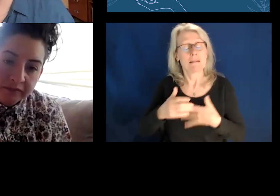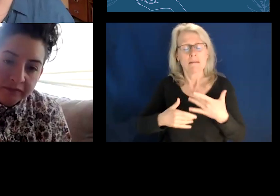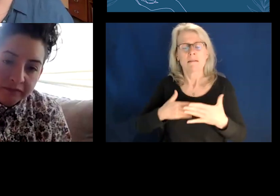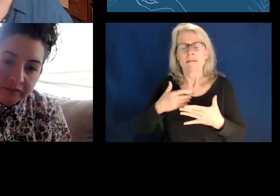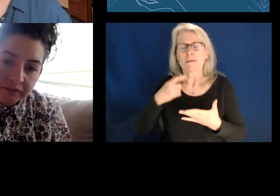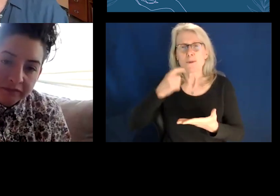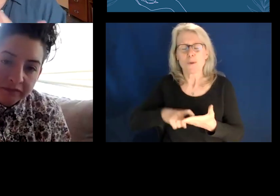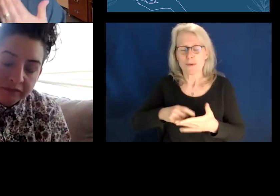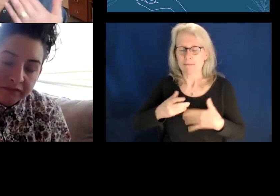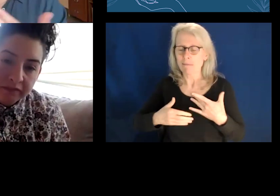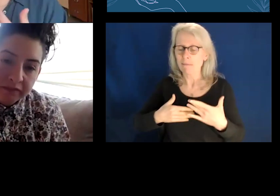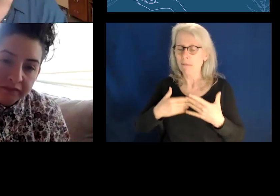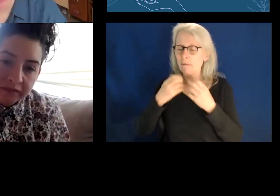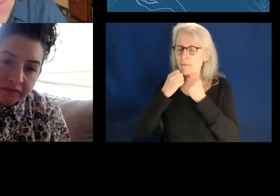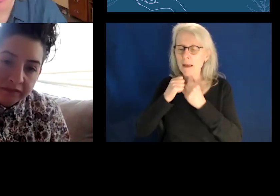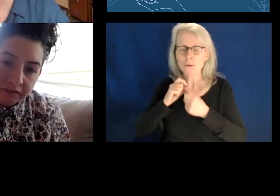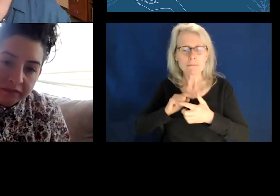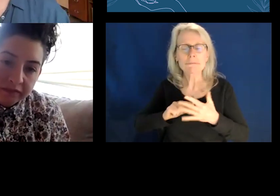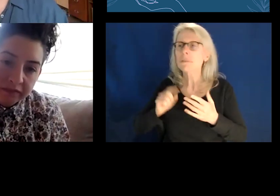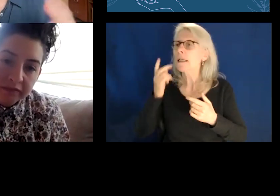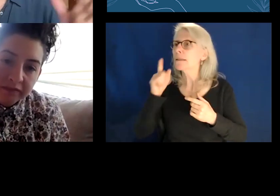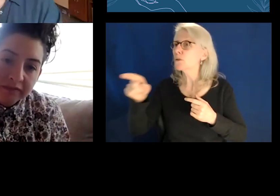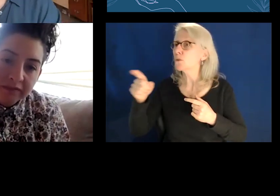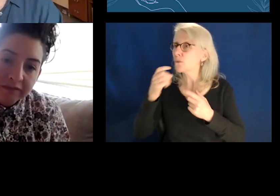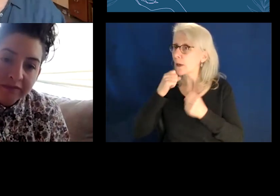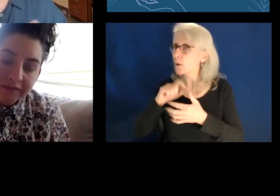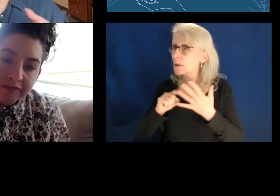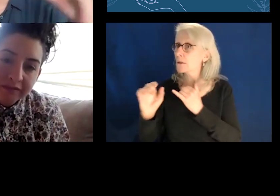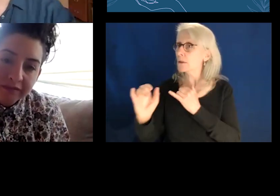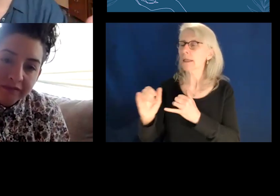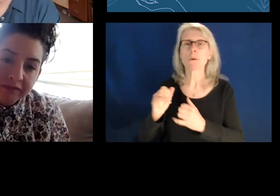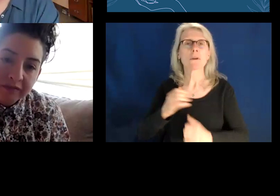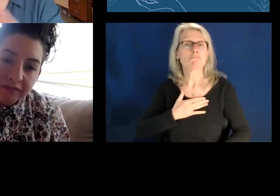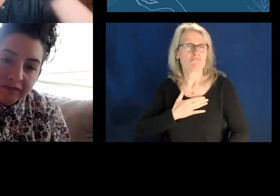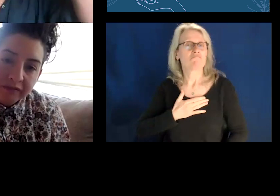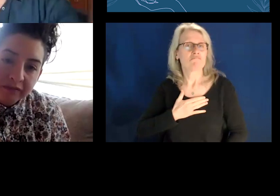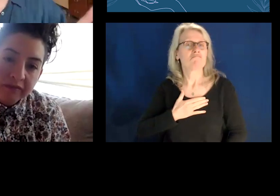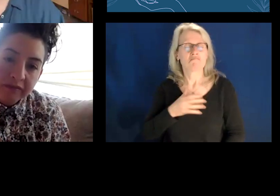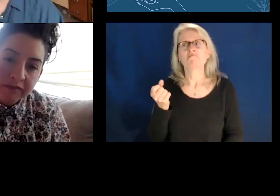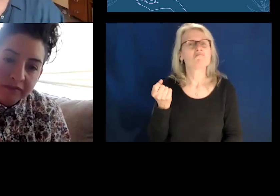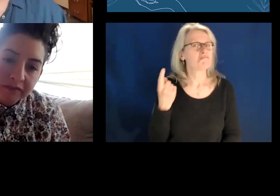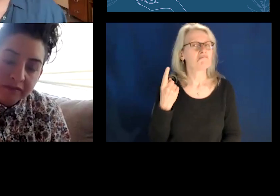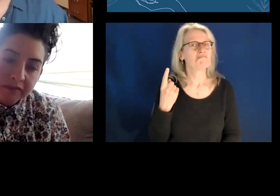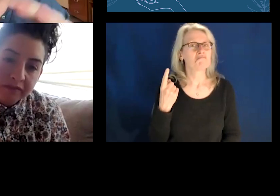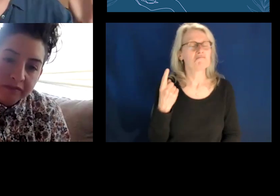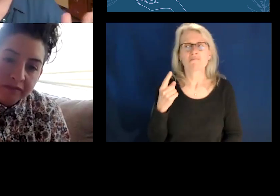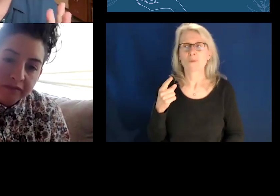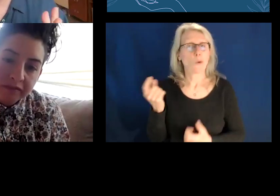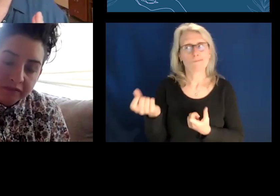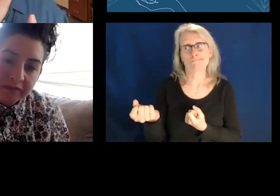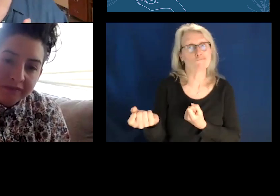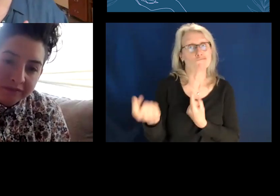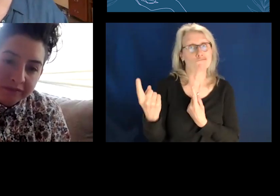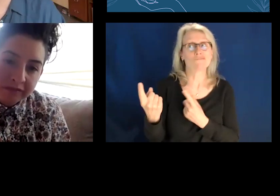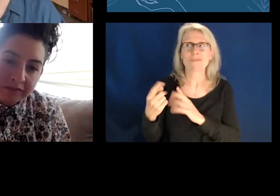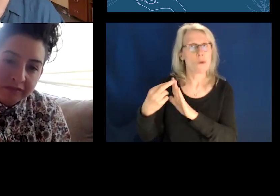own processes. And so it's when that's kind of mirrored that you go, oh, this is great. I understand this. I understand the rules of how to